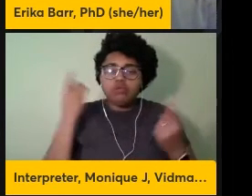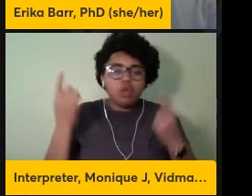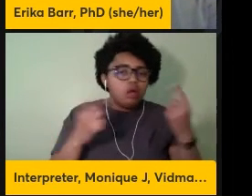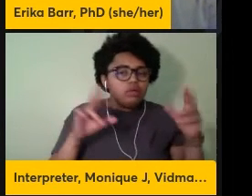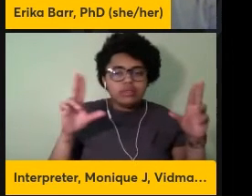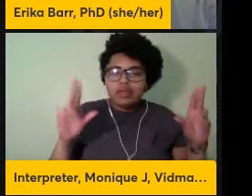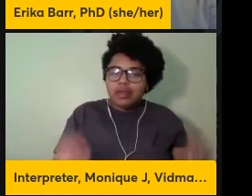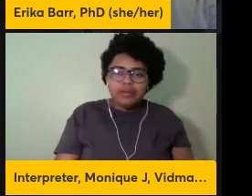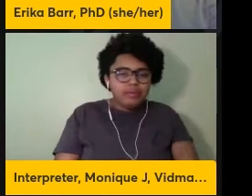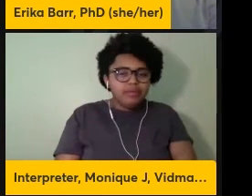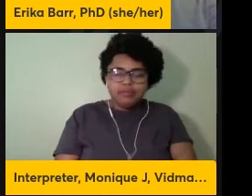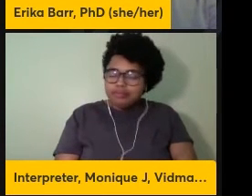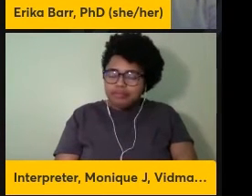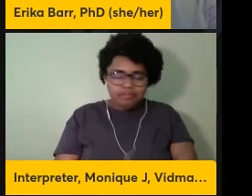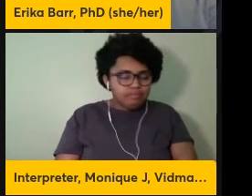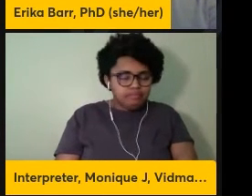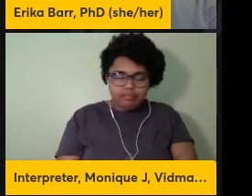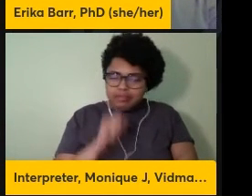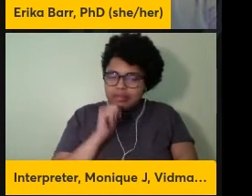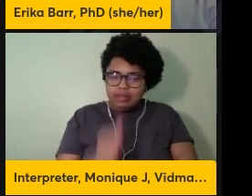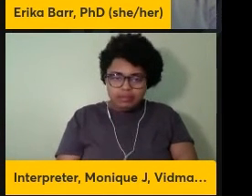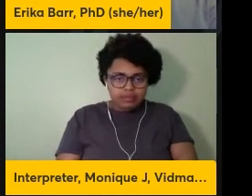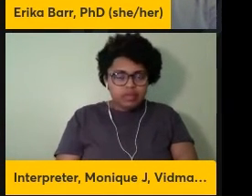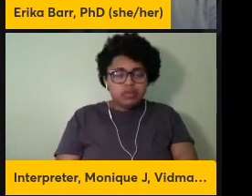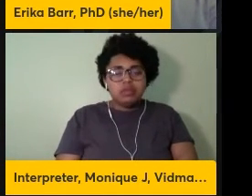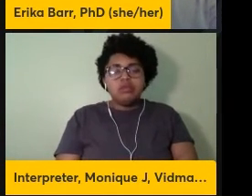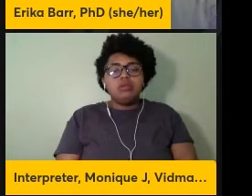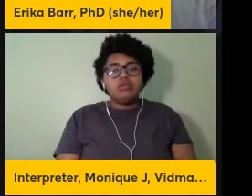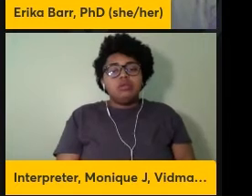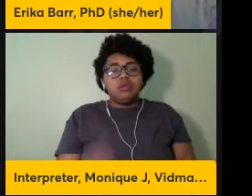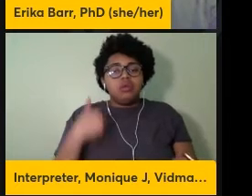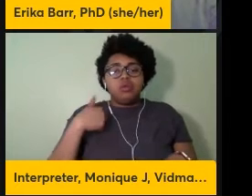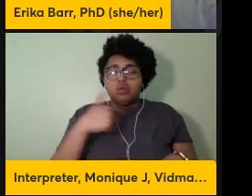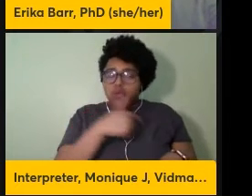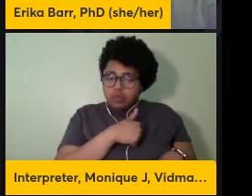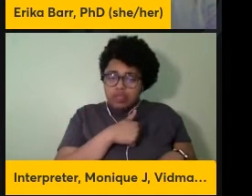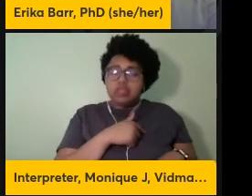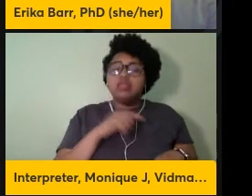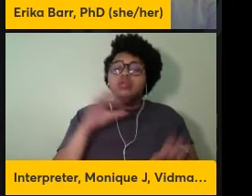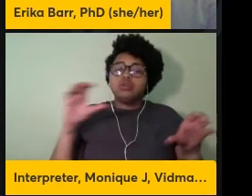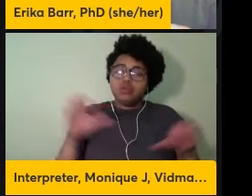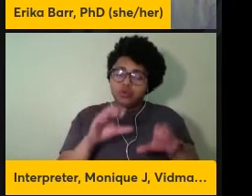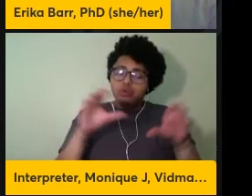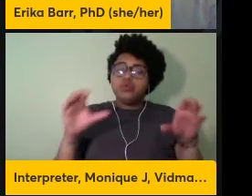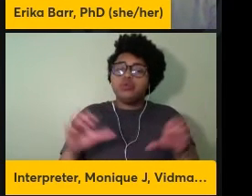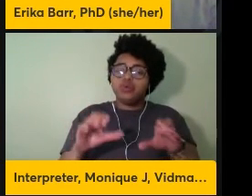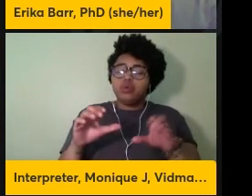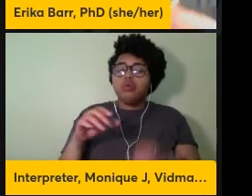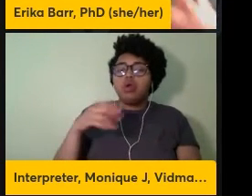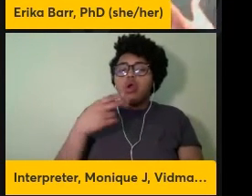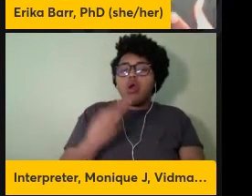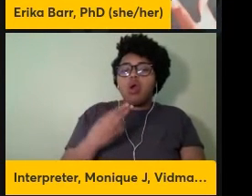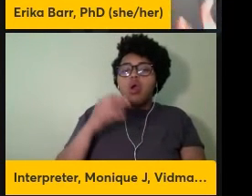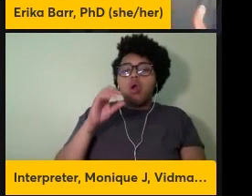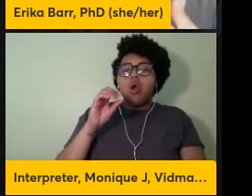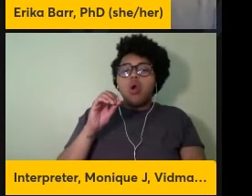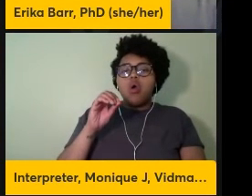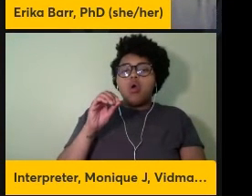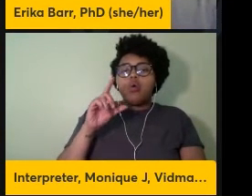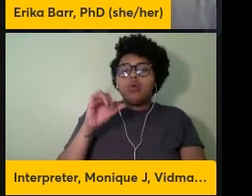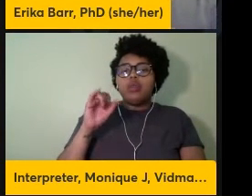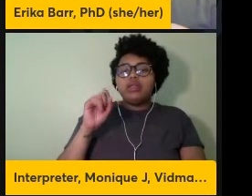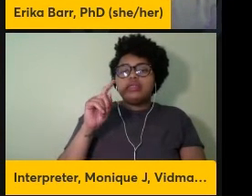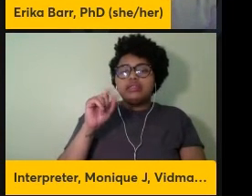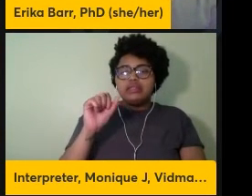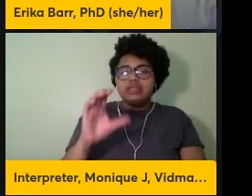case. We do take a holistic approach to your training at the NIH. And so for an example, so in our